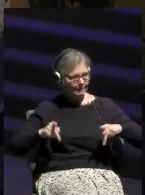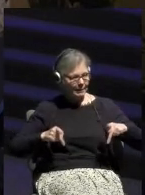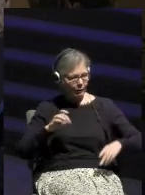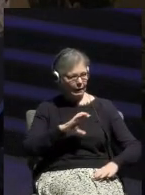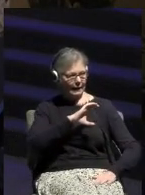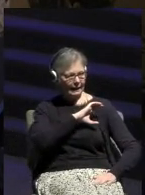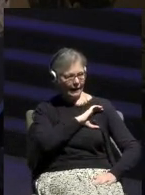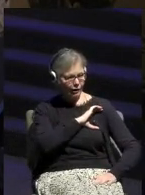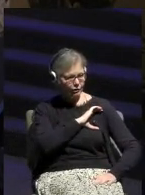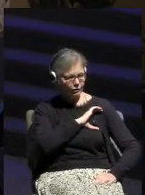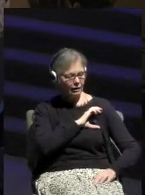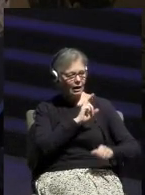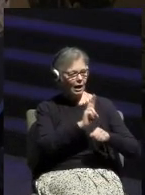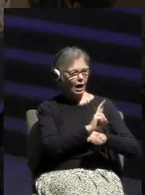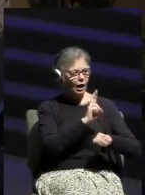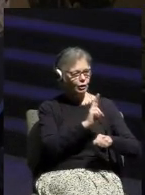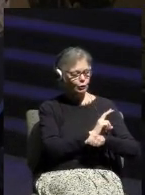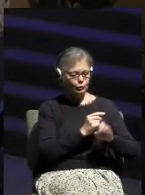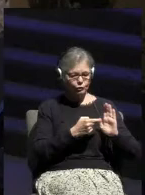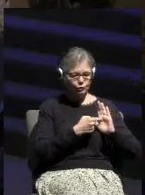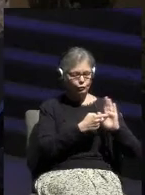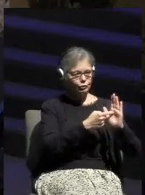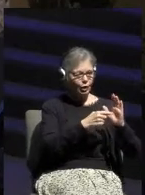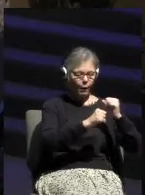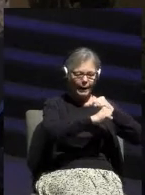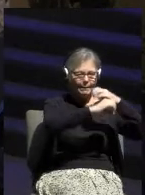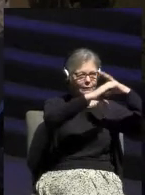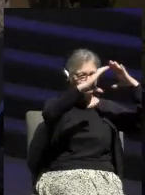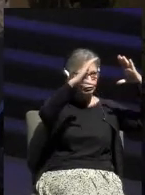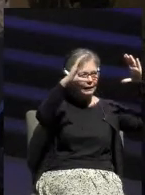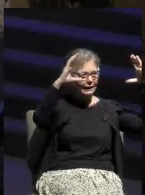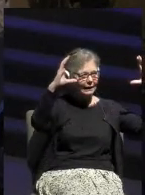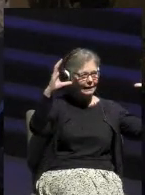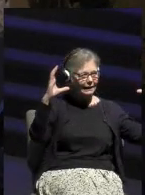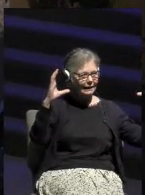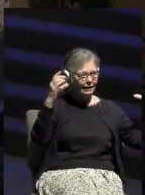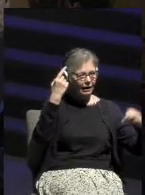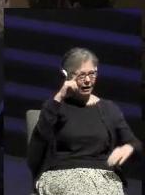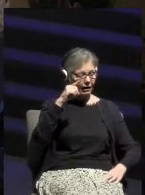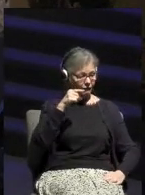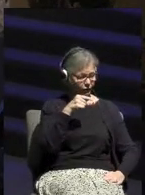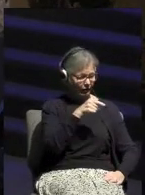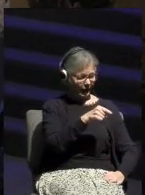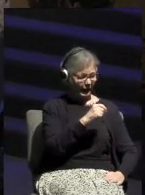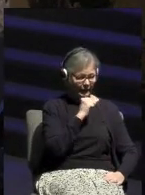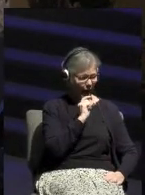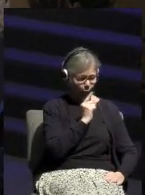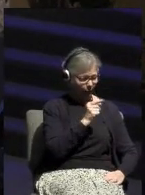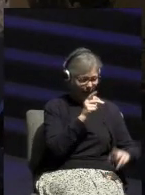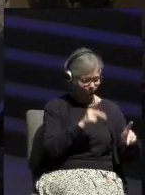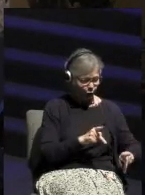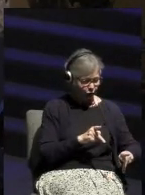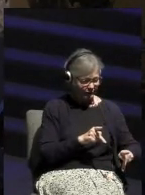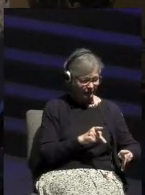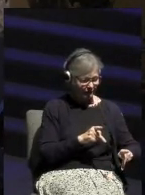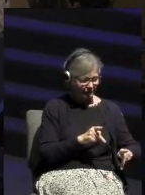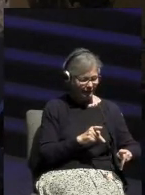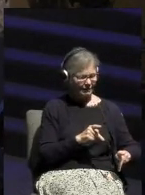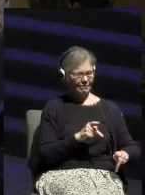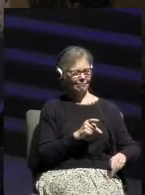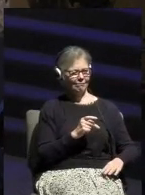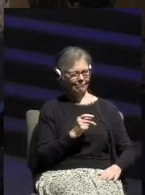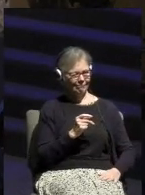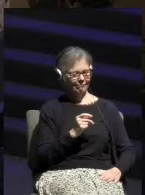are used to create imagery for something that's not human. So the idea